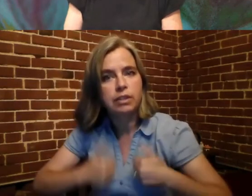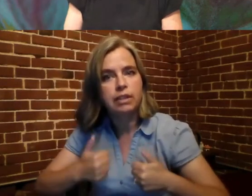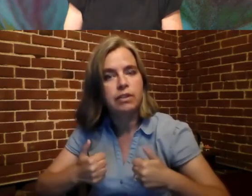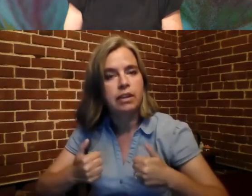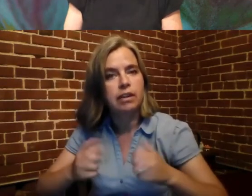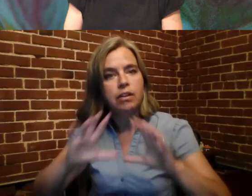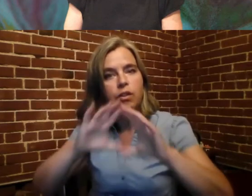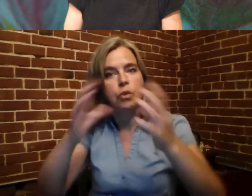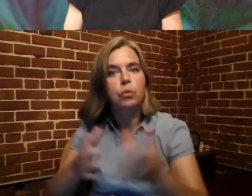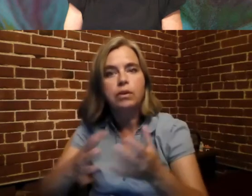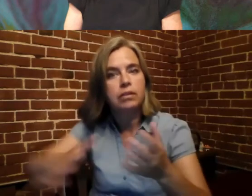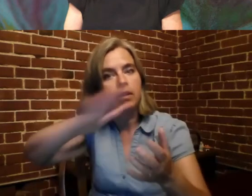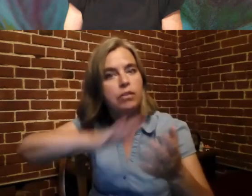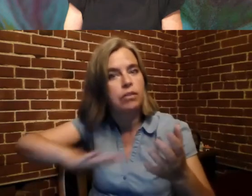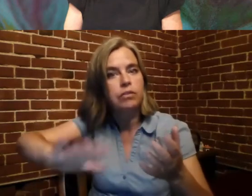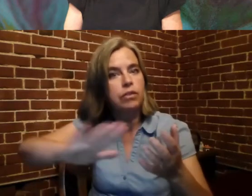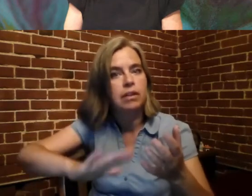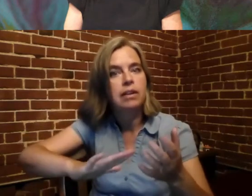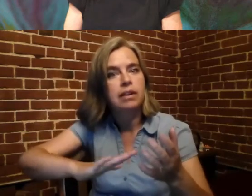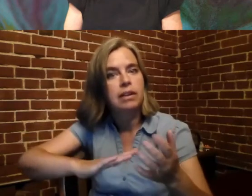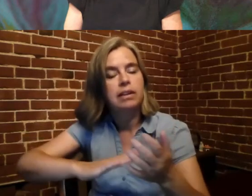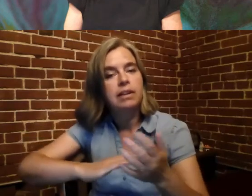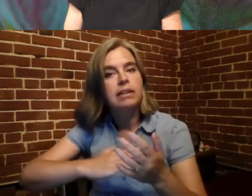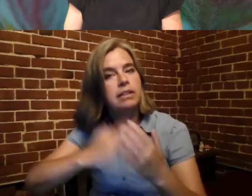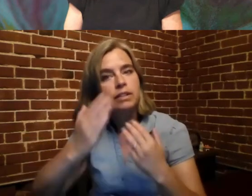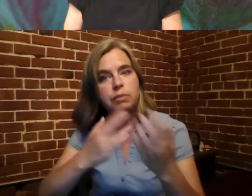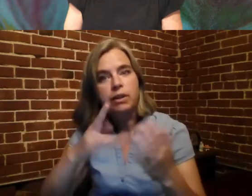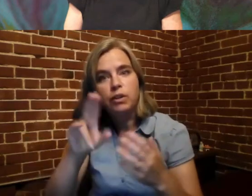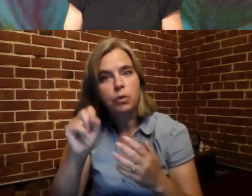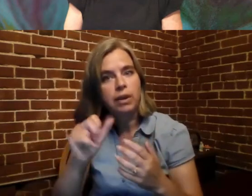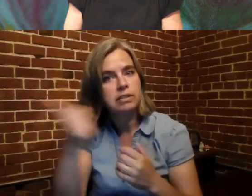live, regardless of the United States, they're all over the place.